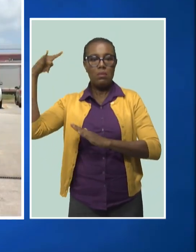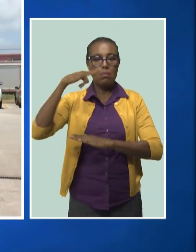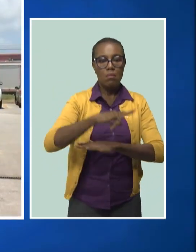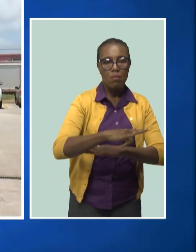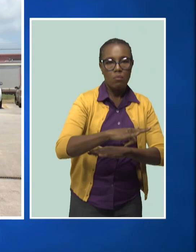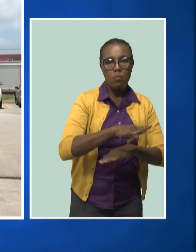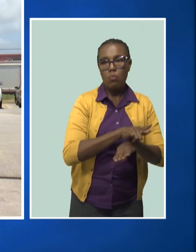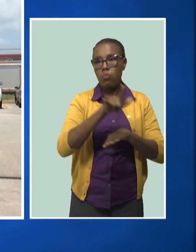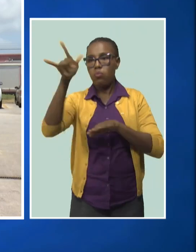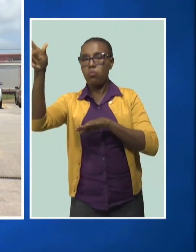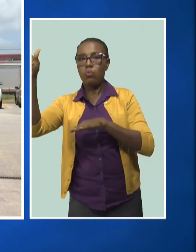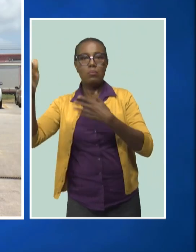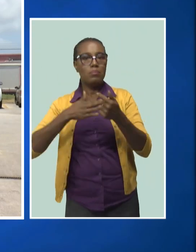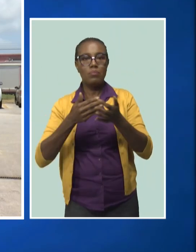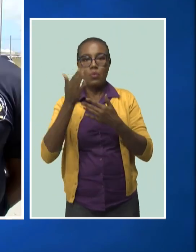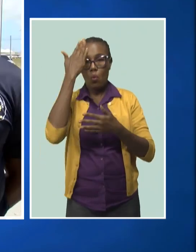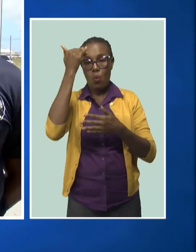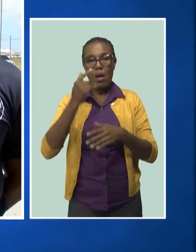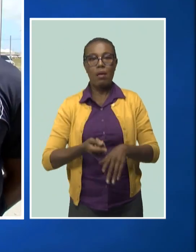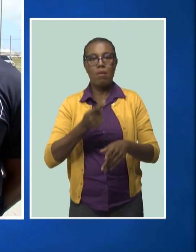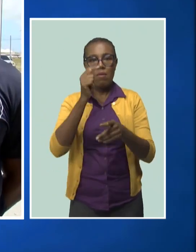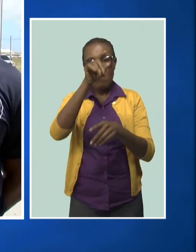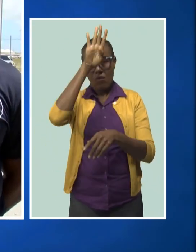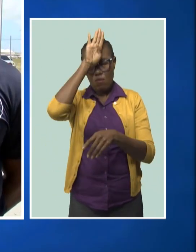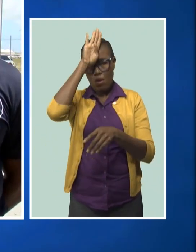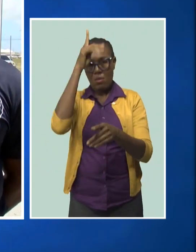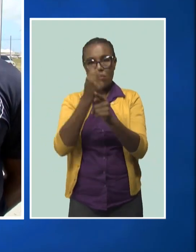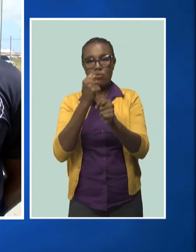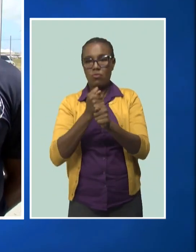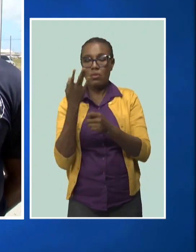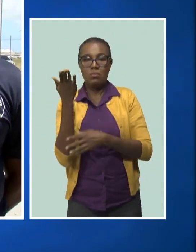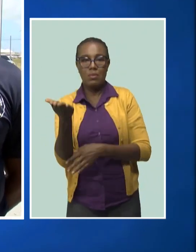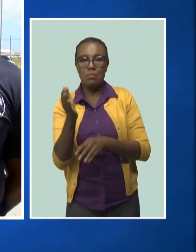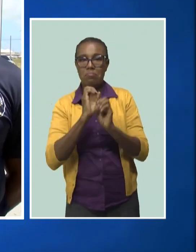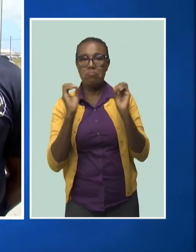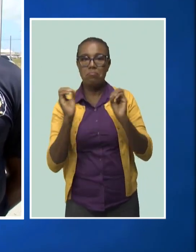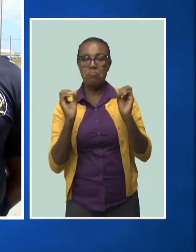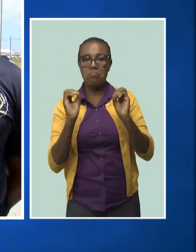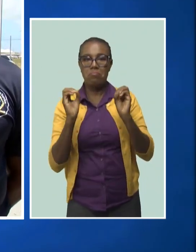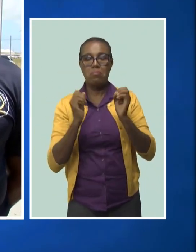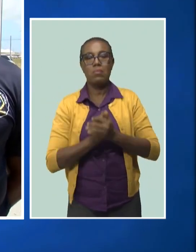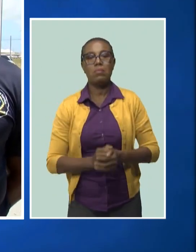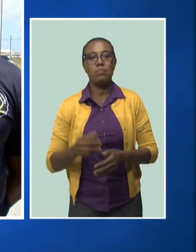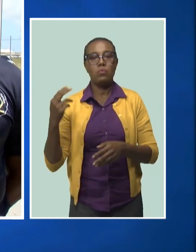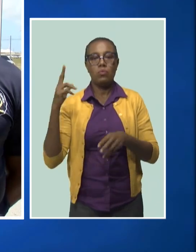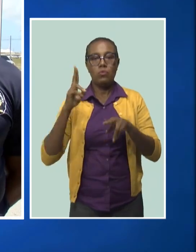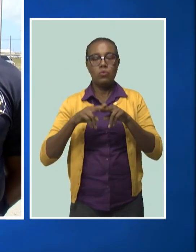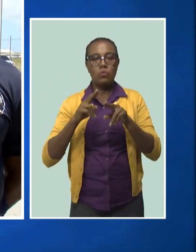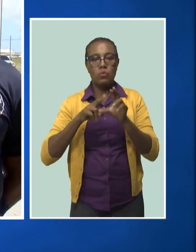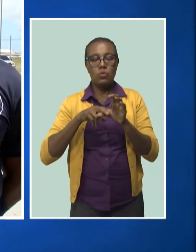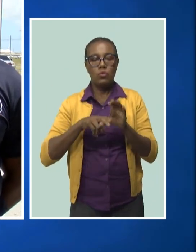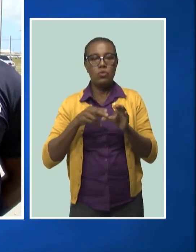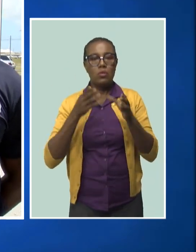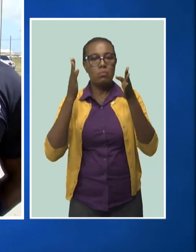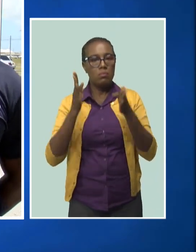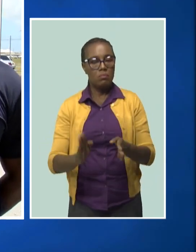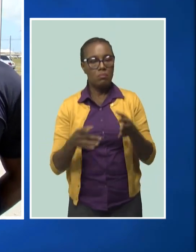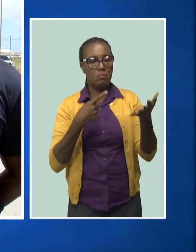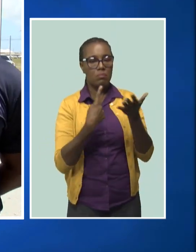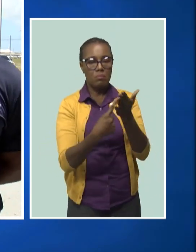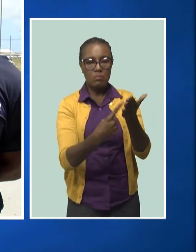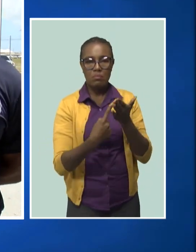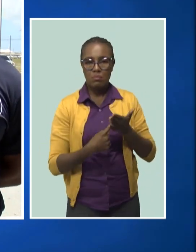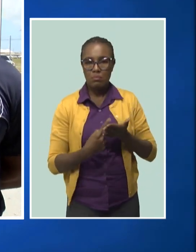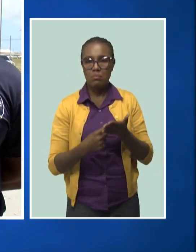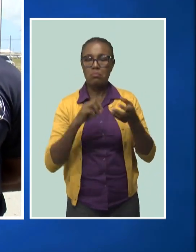off as no trucks were on the tarmac. Chairman of the association, Corey Bridgman, has explained the problem. We just came out of a